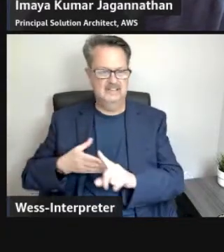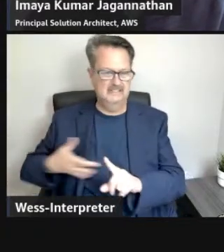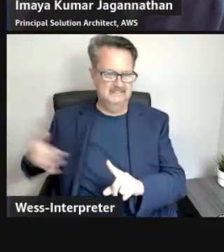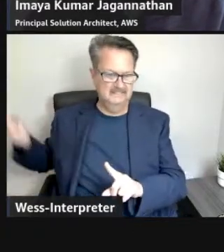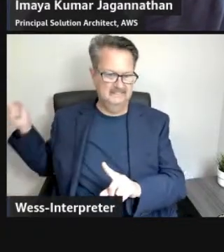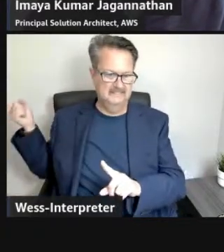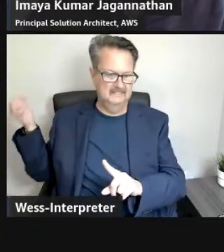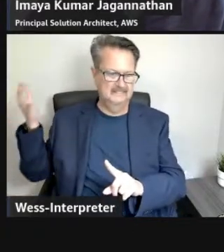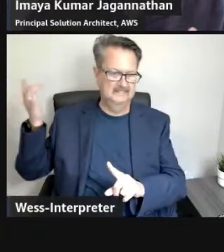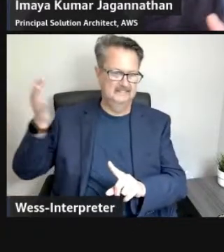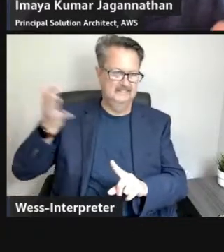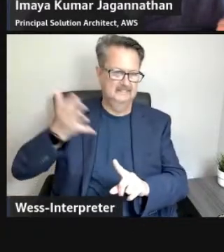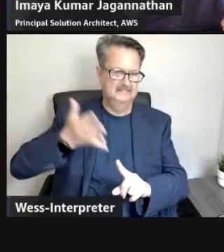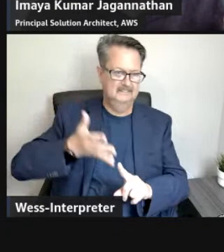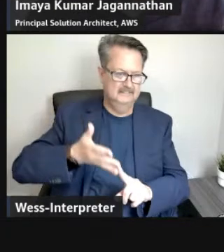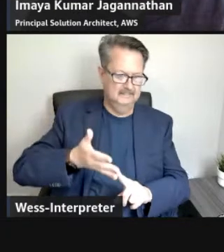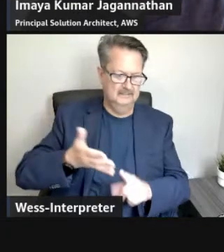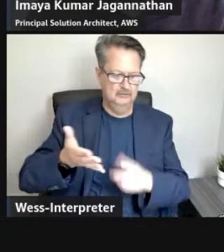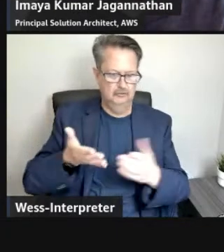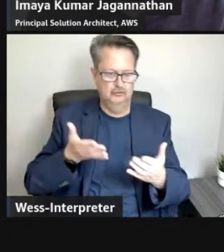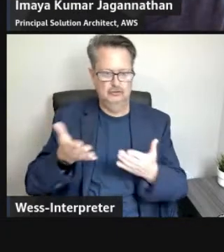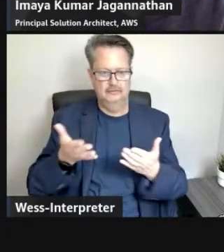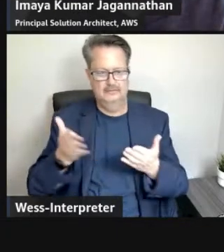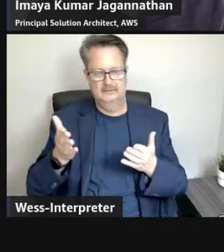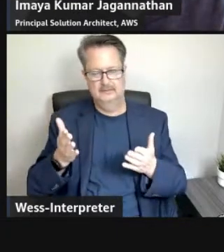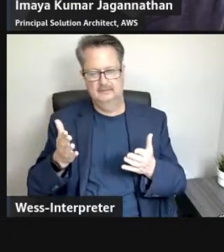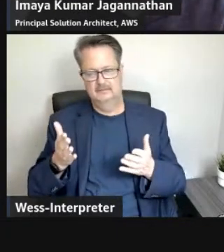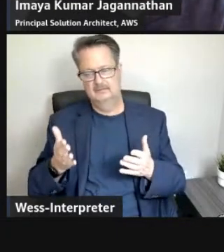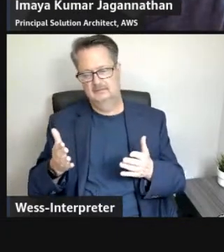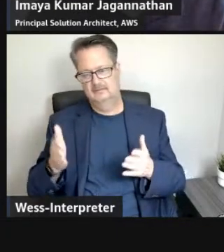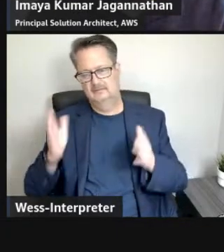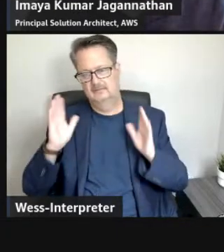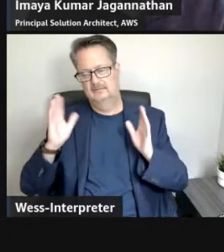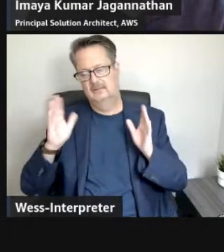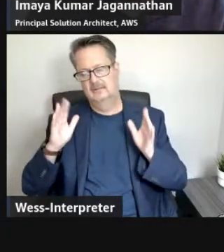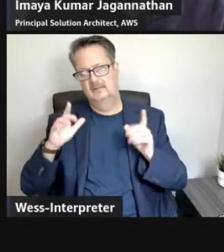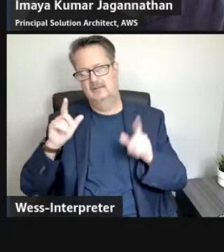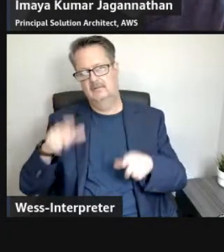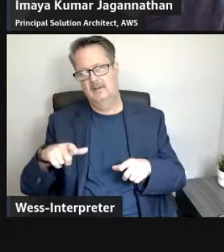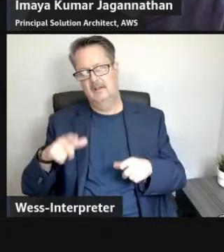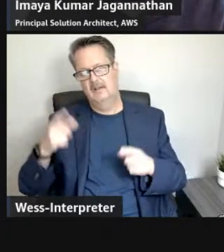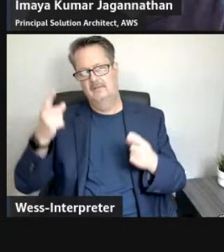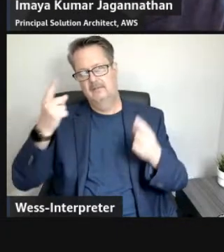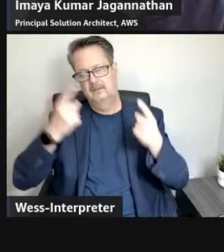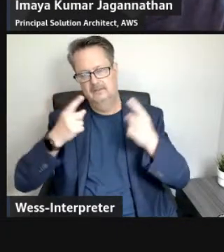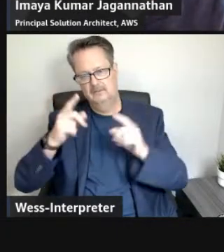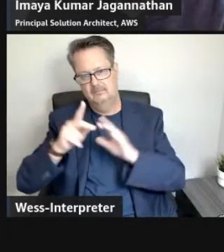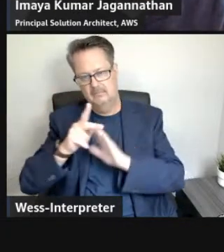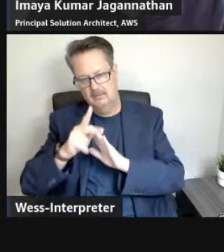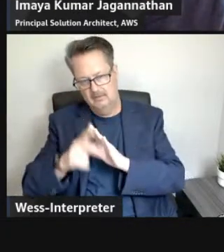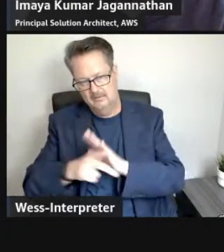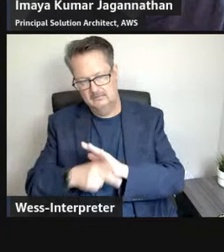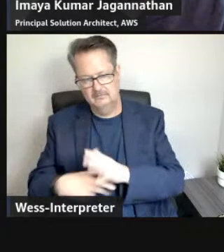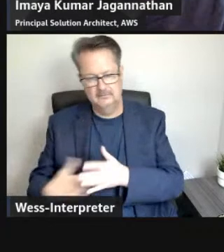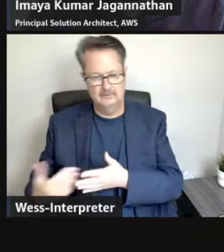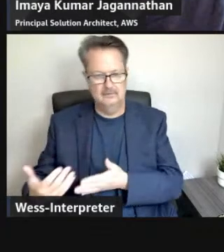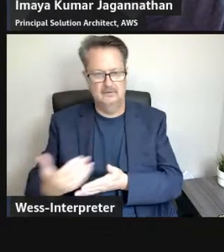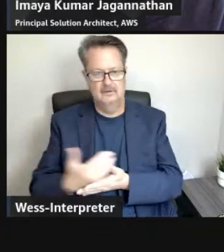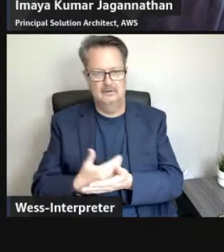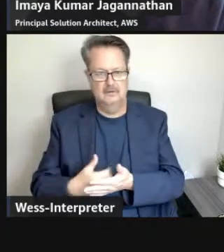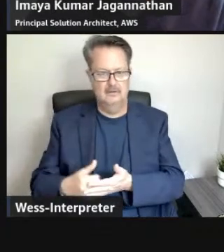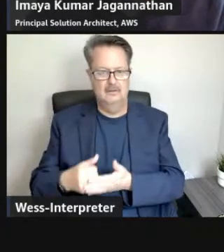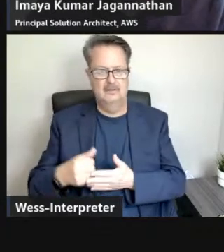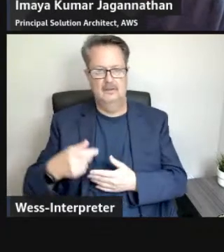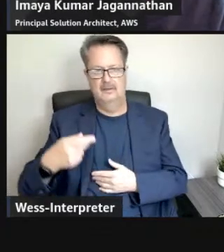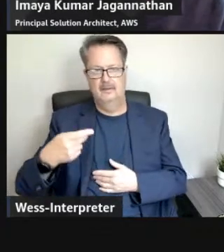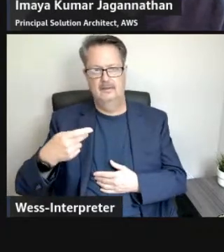NLOps service attack, right? So you need to devise a target allow list policy, for example, if you're collecting Prometheus metrics, and only make the